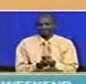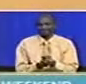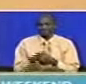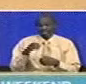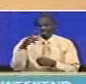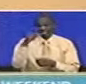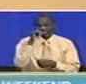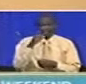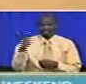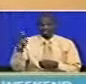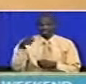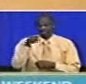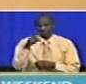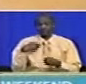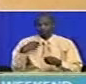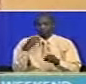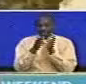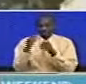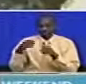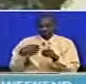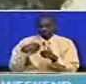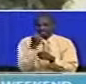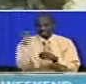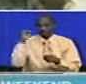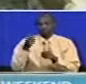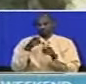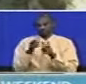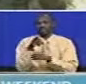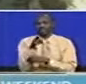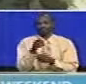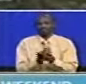Salva Kiir's troops prepare for assault on rebel strongholds.